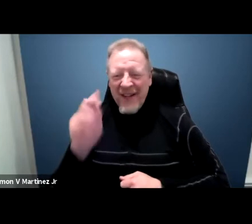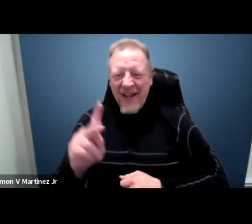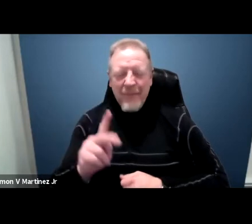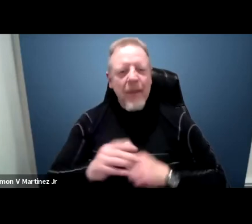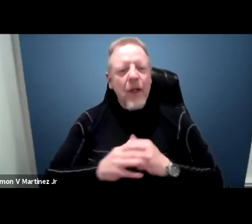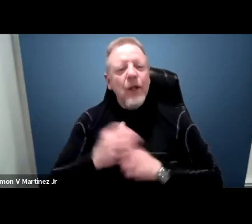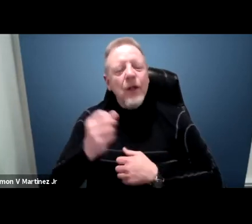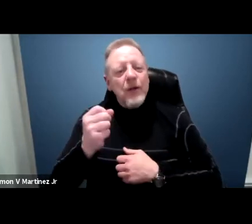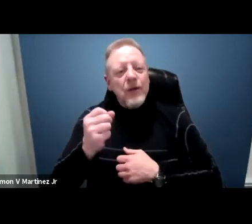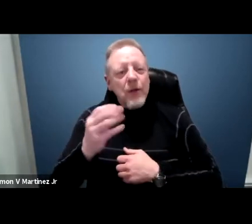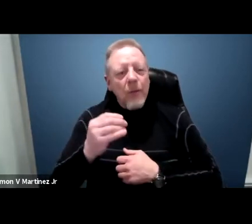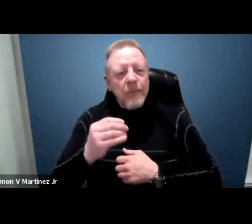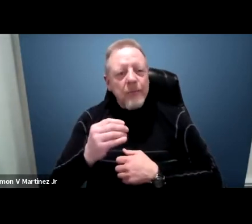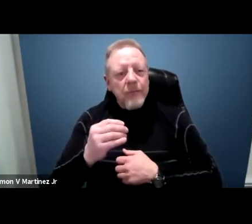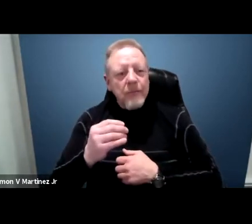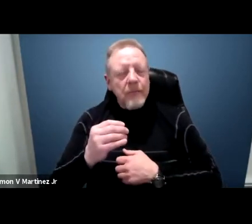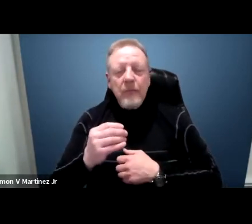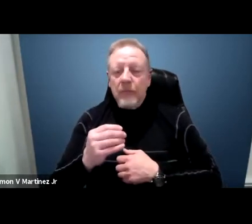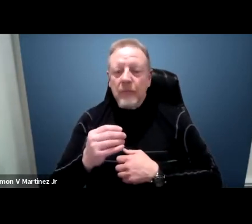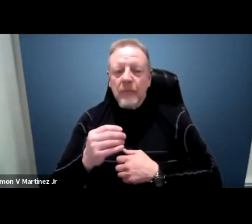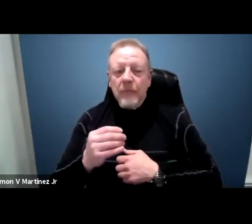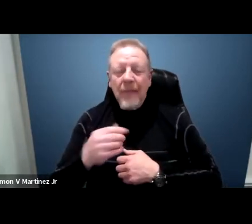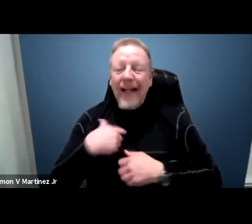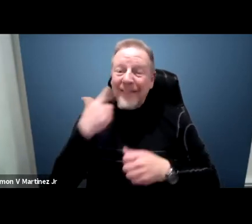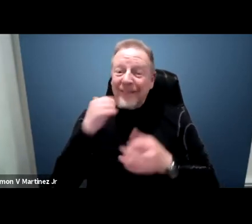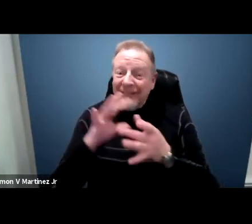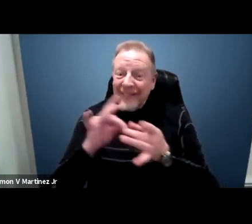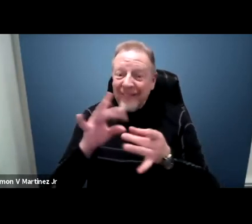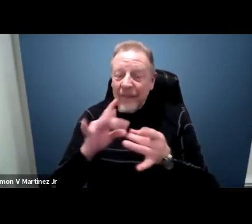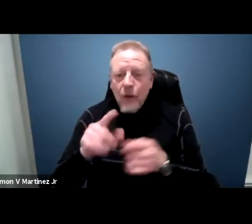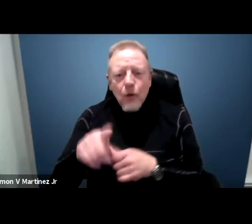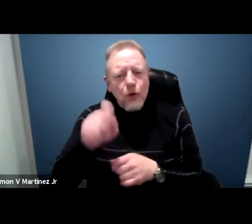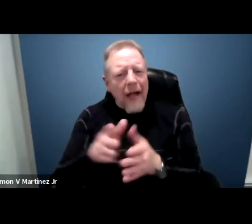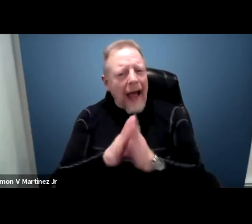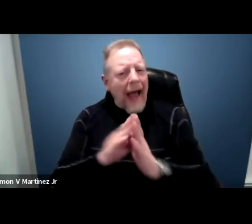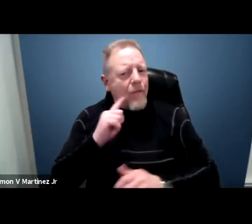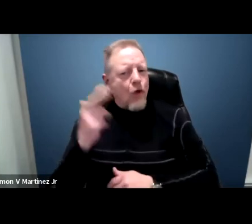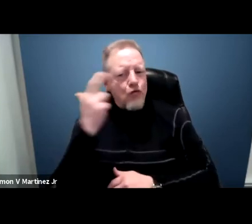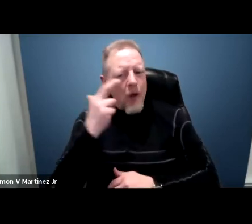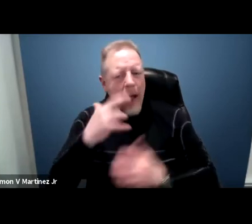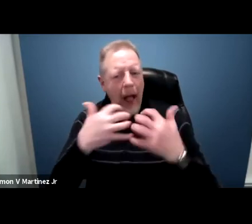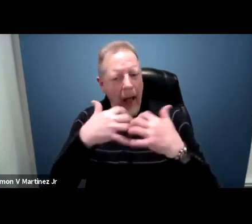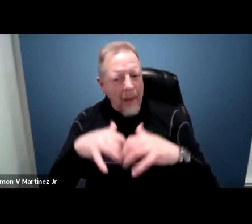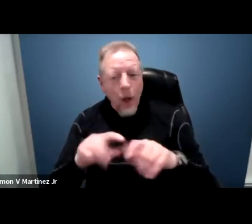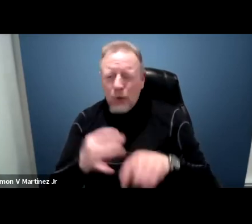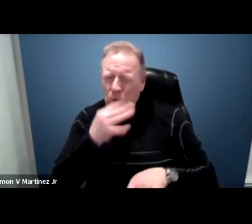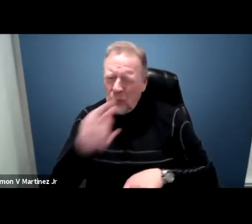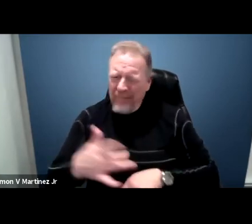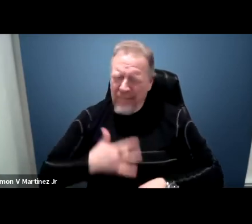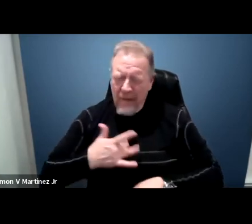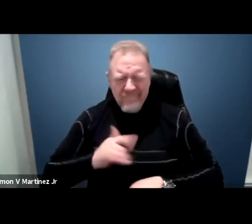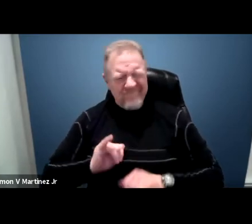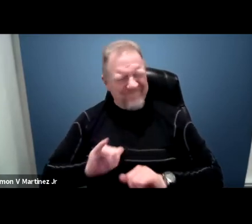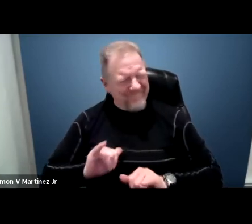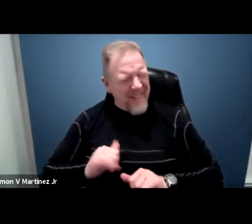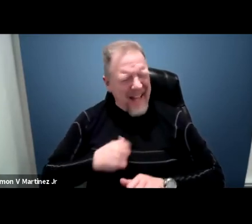So, as I said, you should ask for a reasonable accommodation as soon as you think that you might be